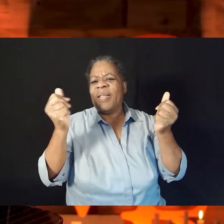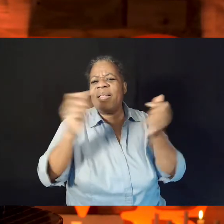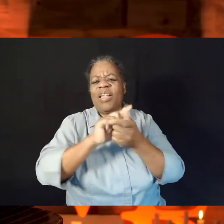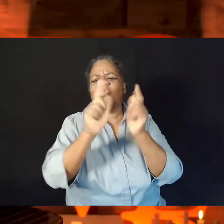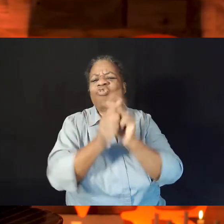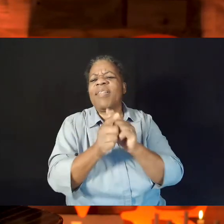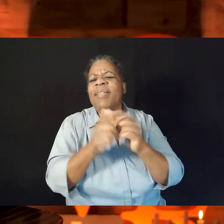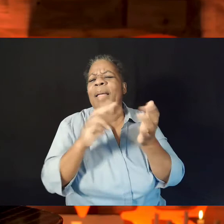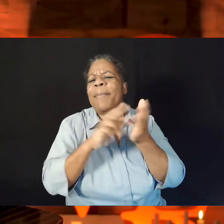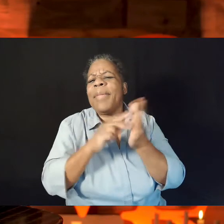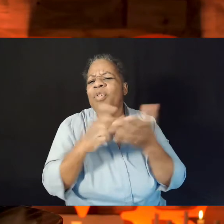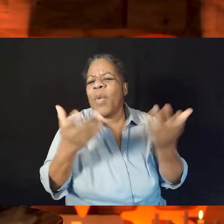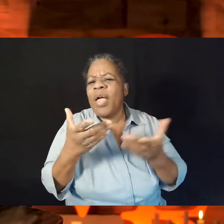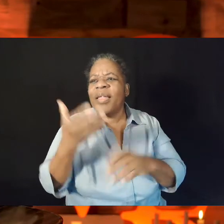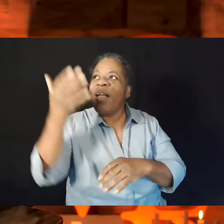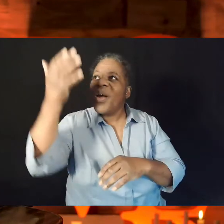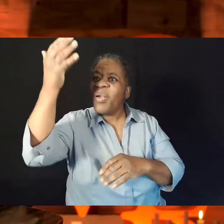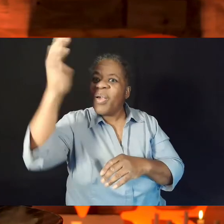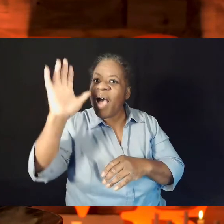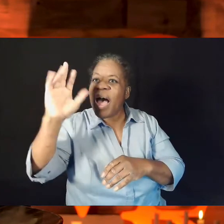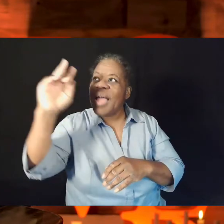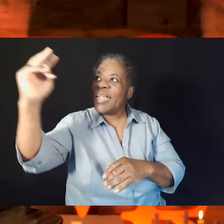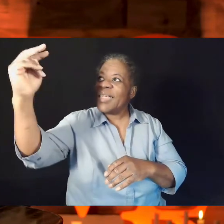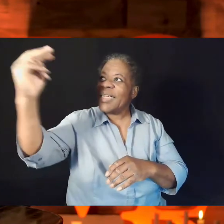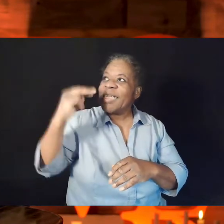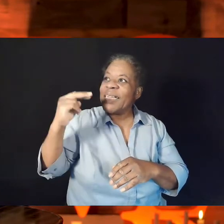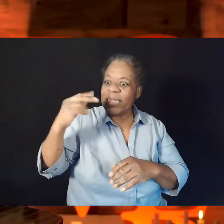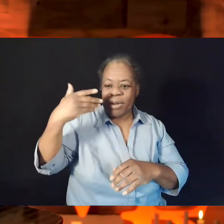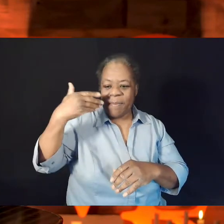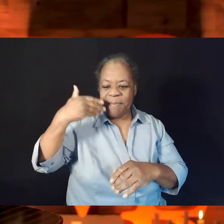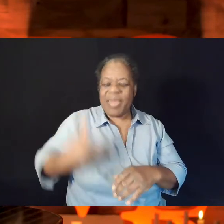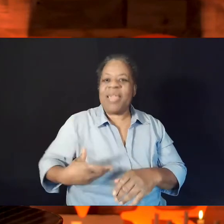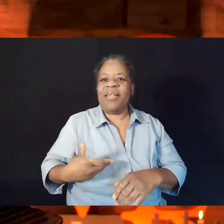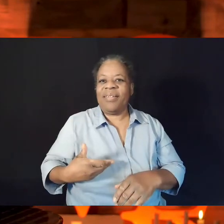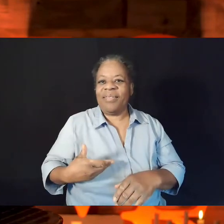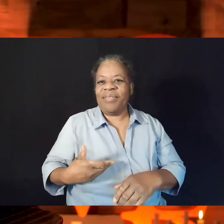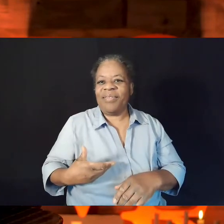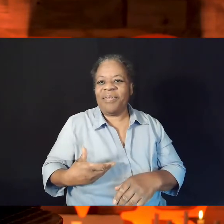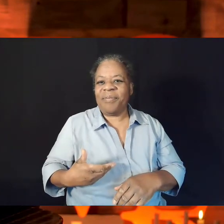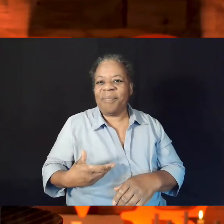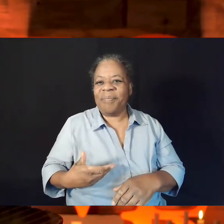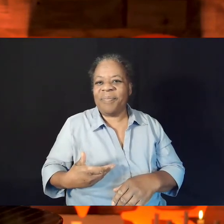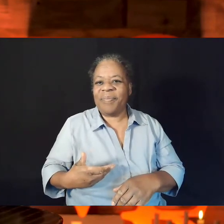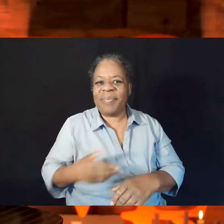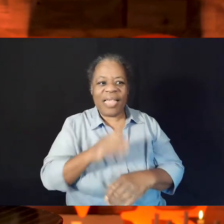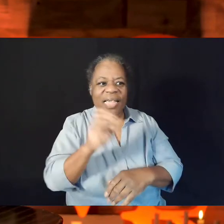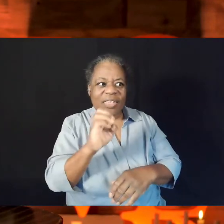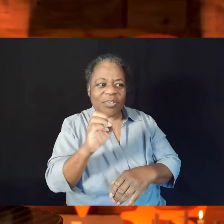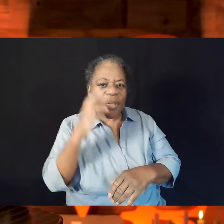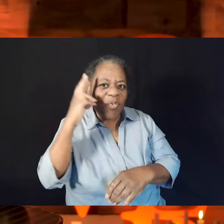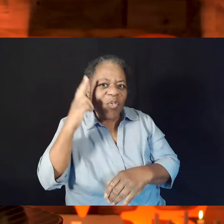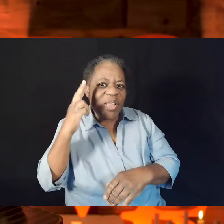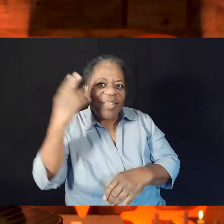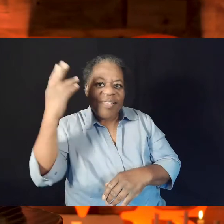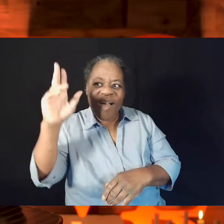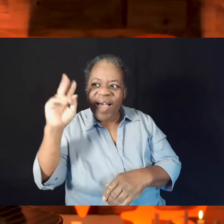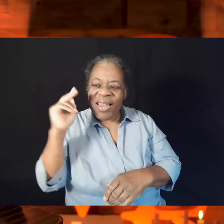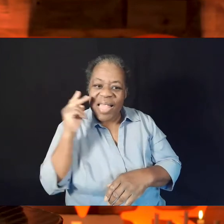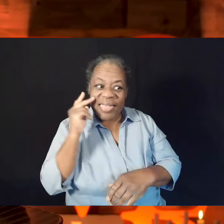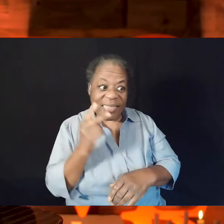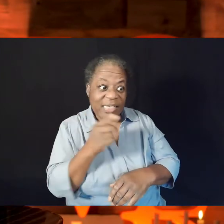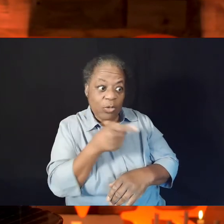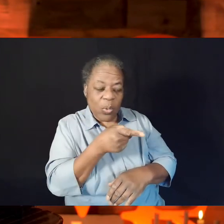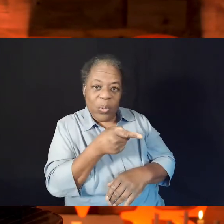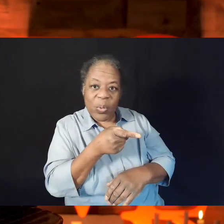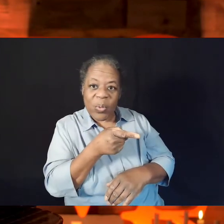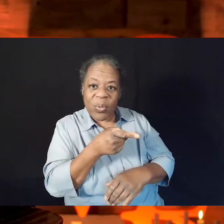is, "God has seen me." When Elizabeth realized God had seen her, she